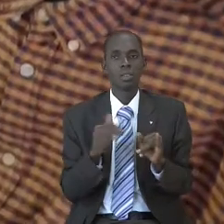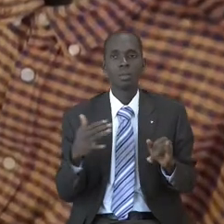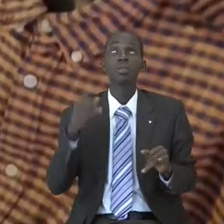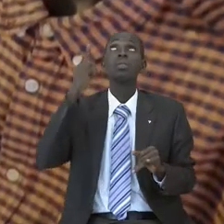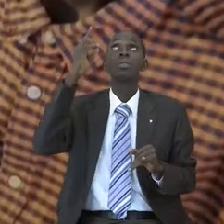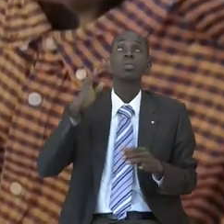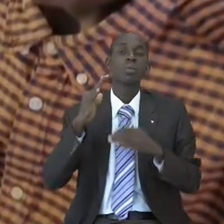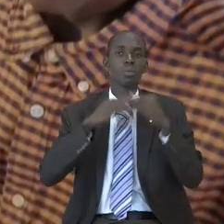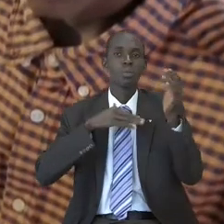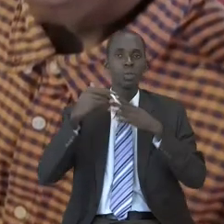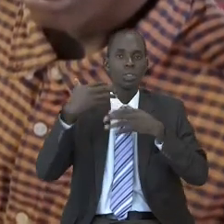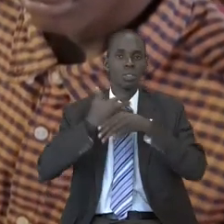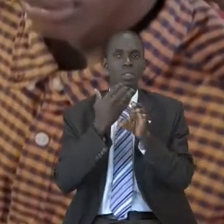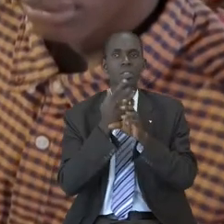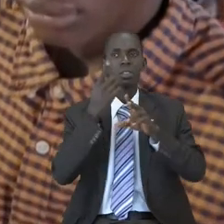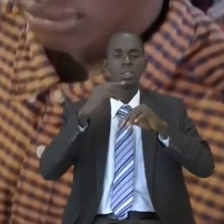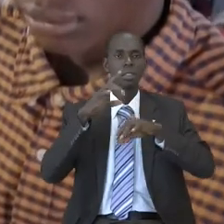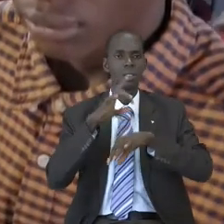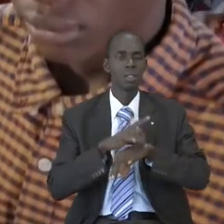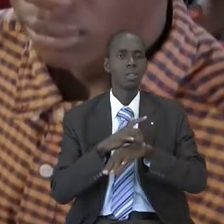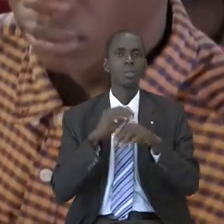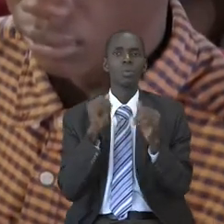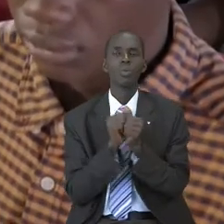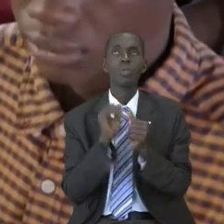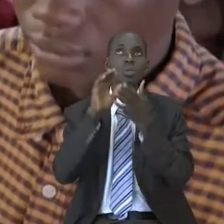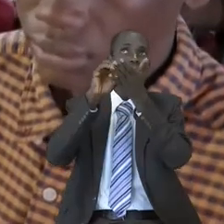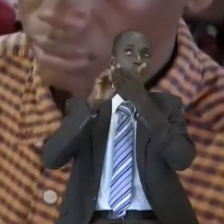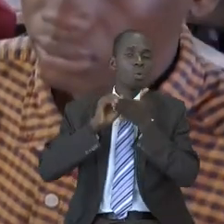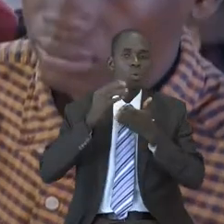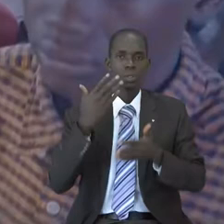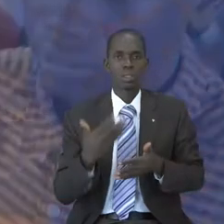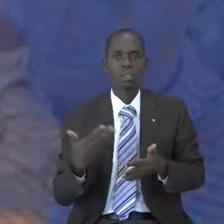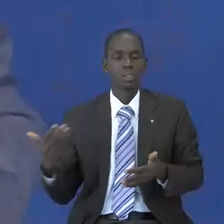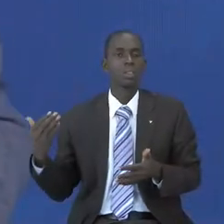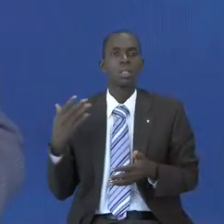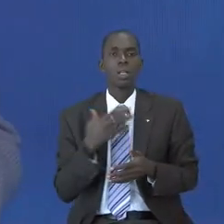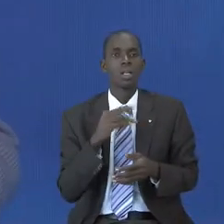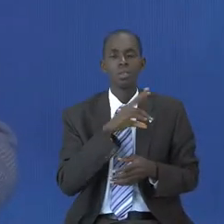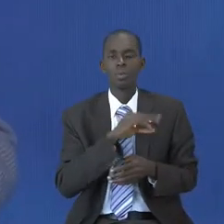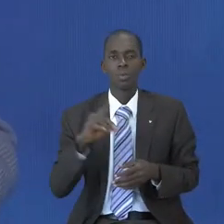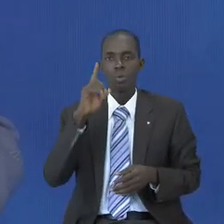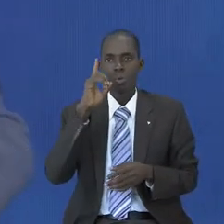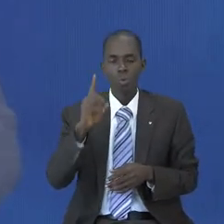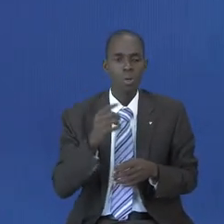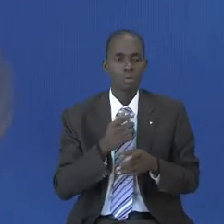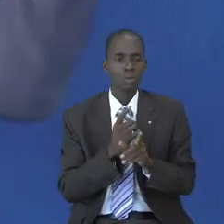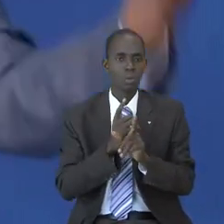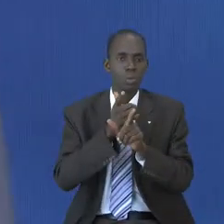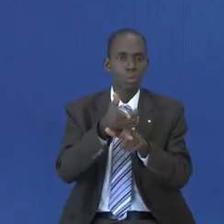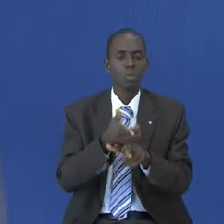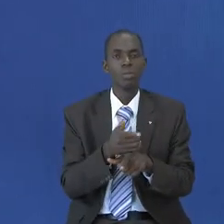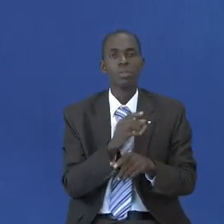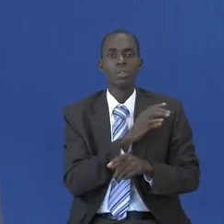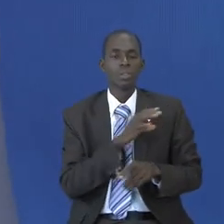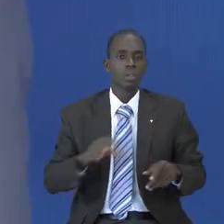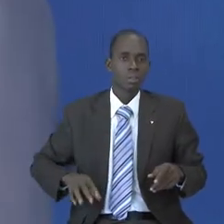the earth with his resources, and nobody else loaned him from any